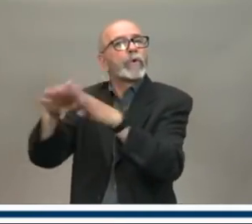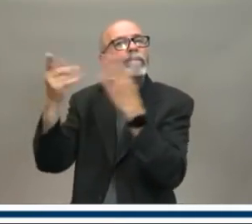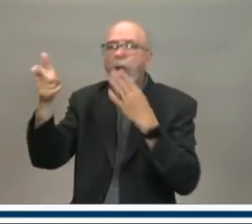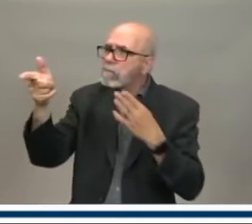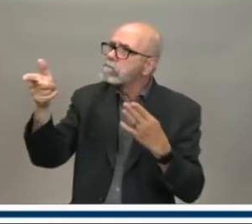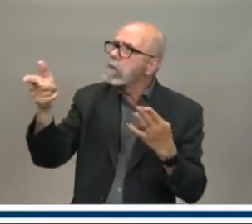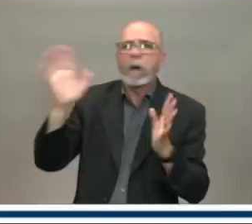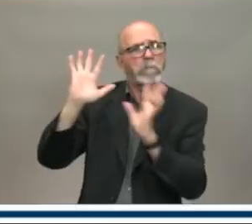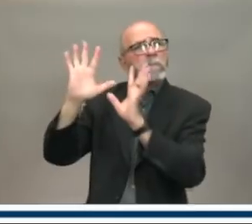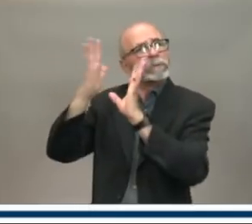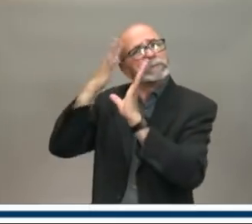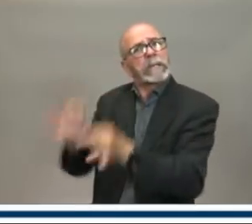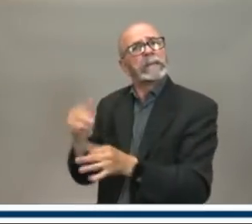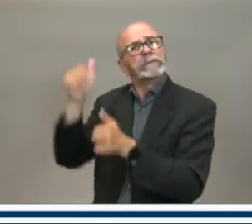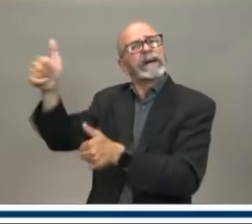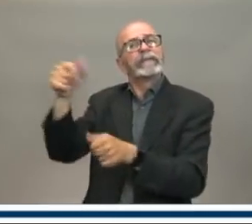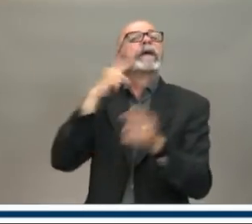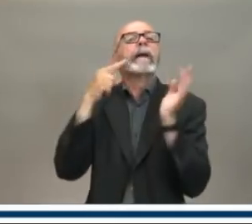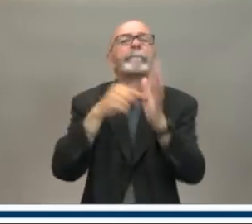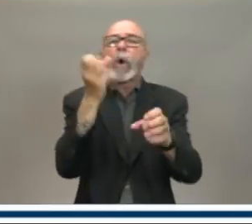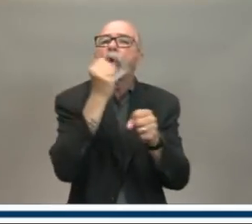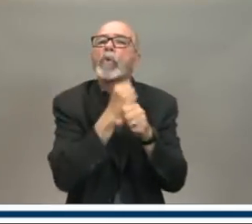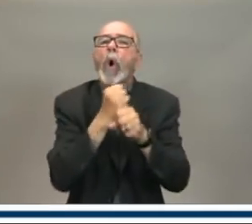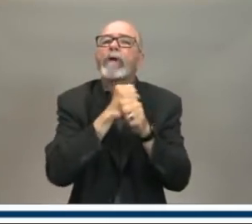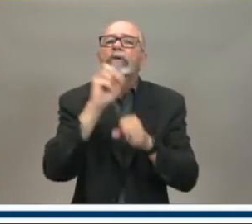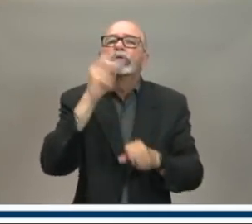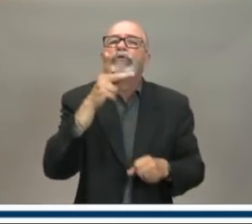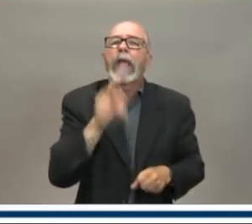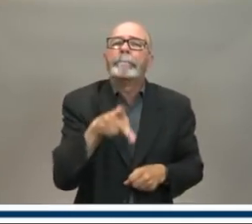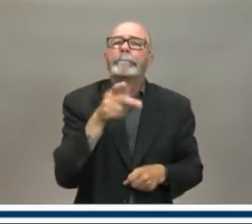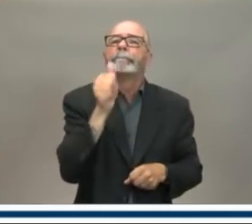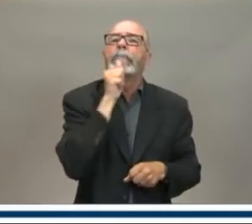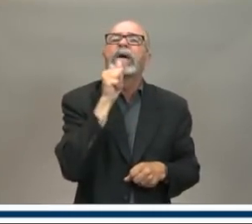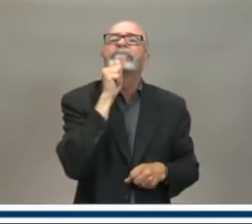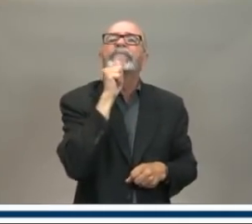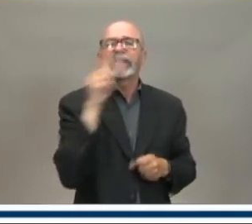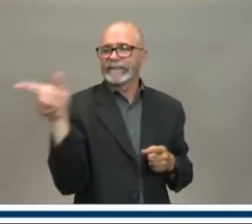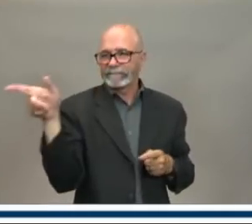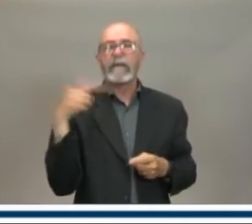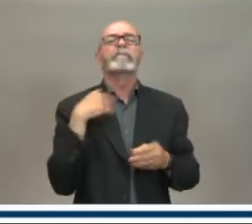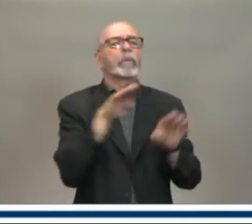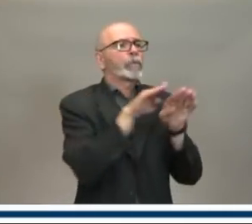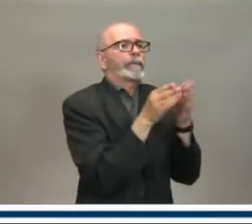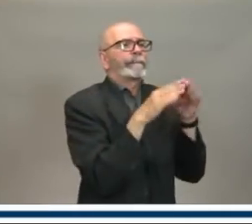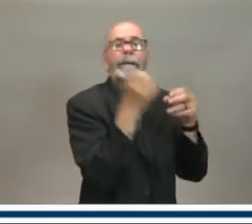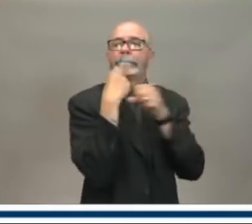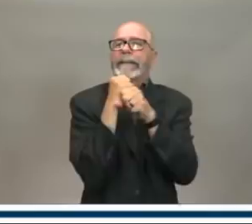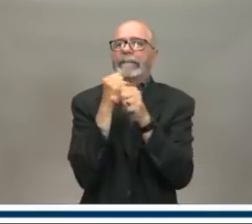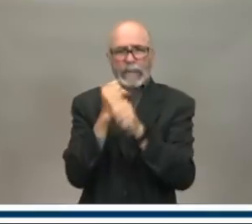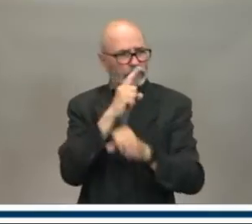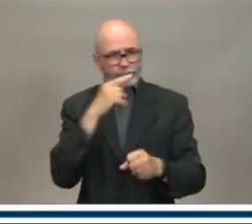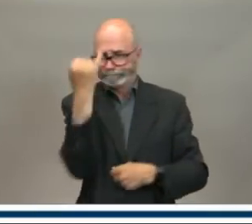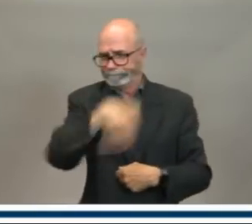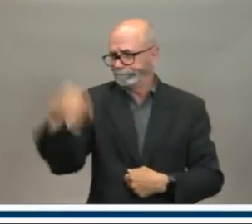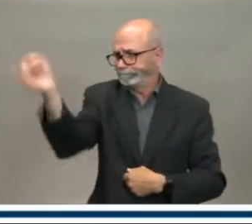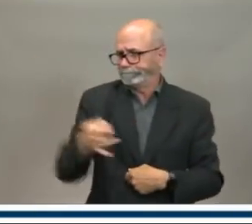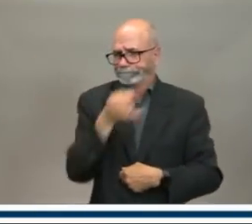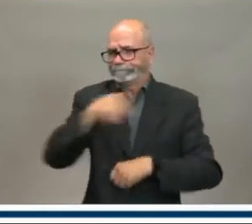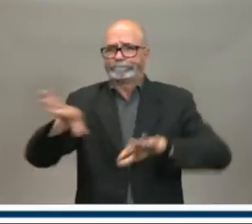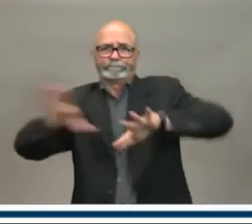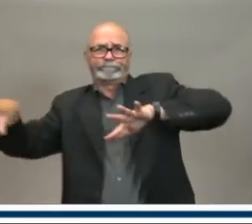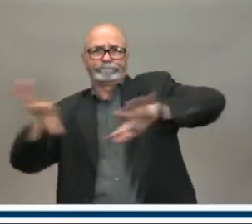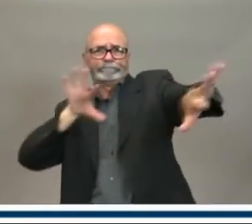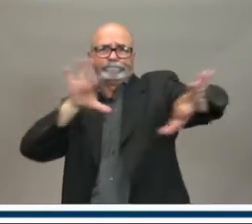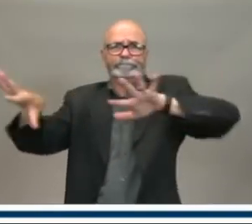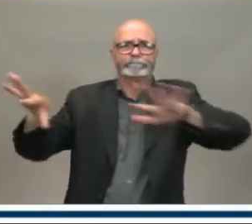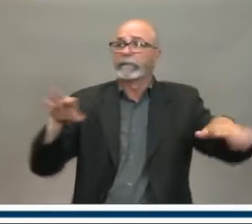and lunch places that have found a way to open their doors safely, and those businesses that actually stayed open during the